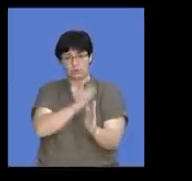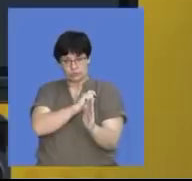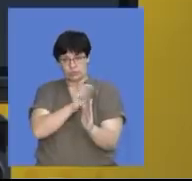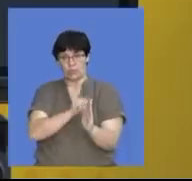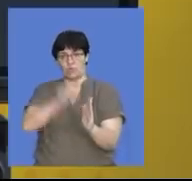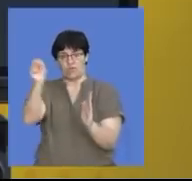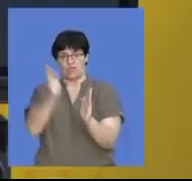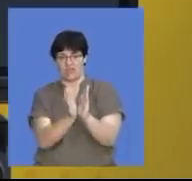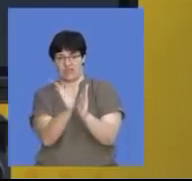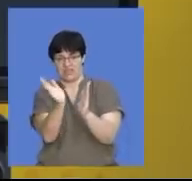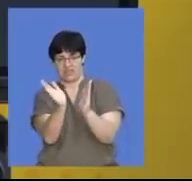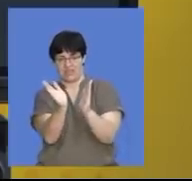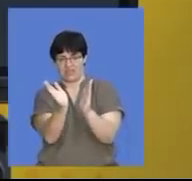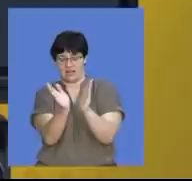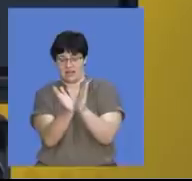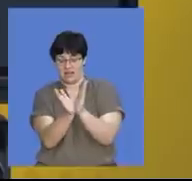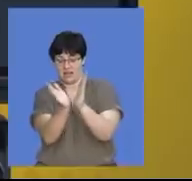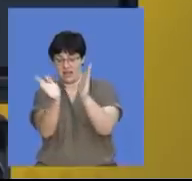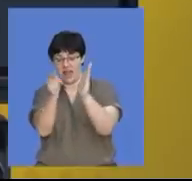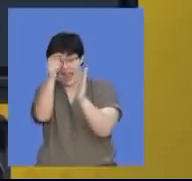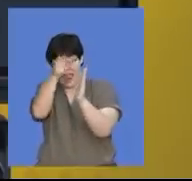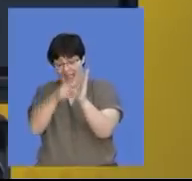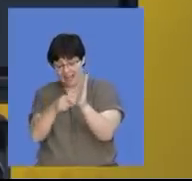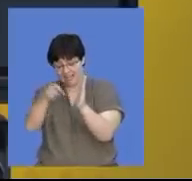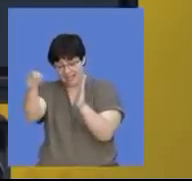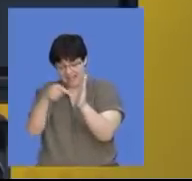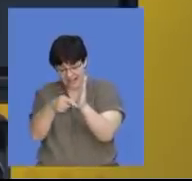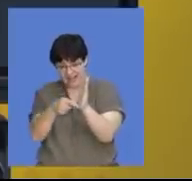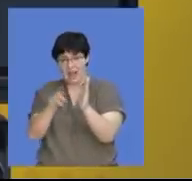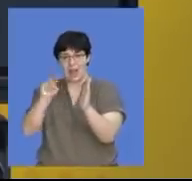That angle is a magnetic declination.